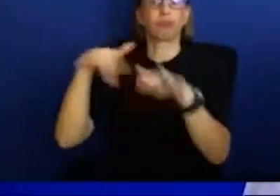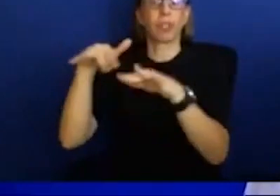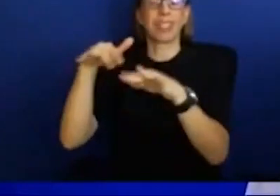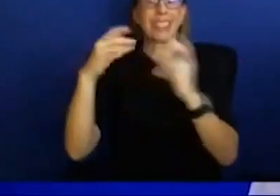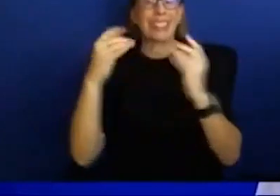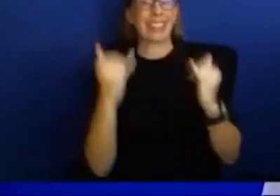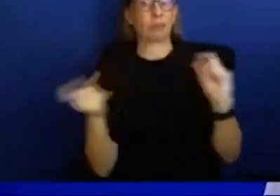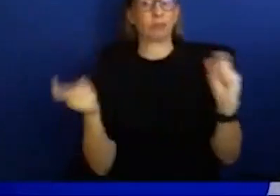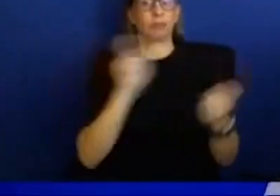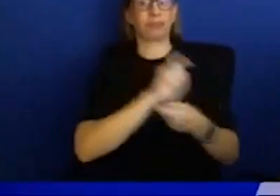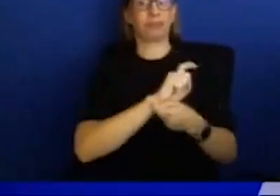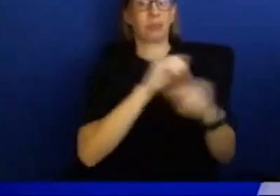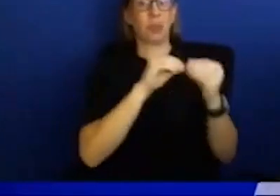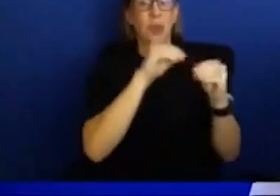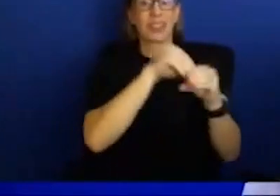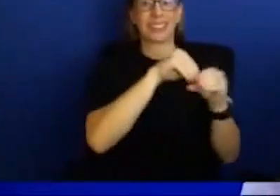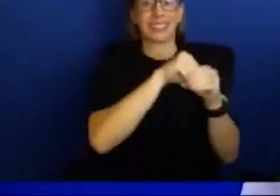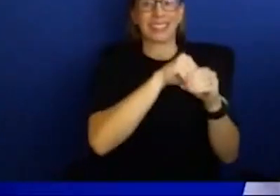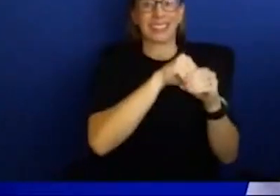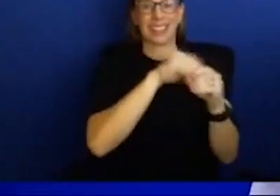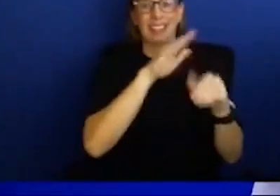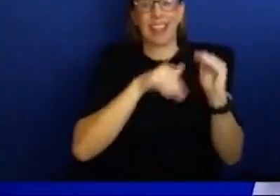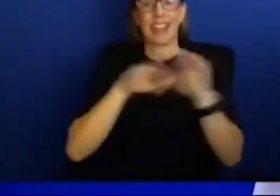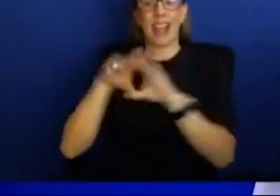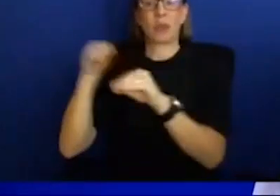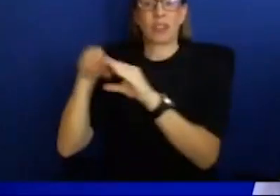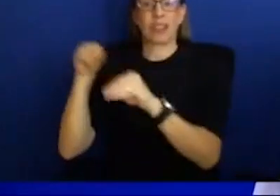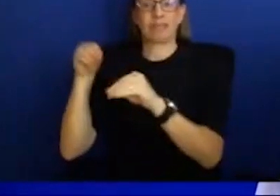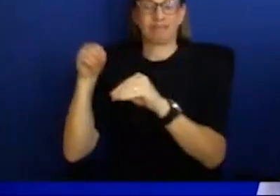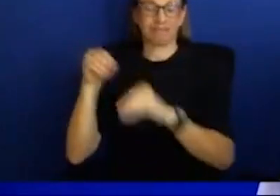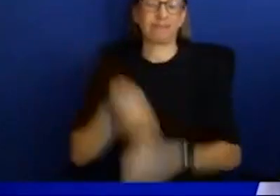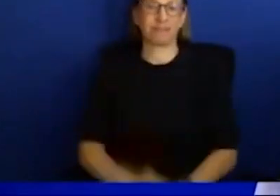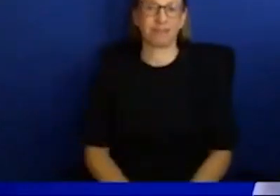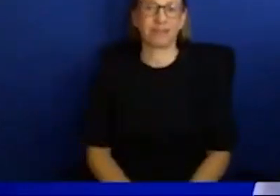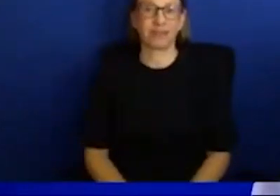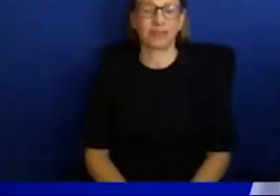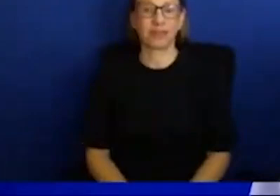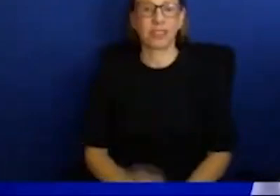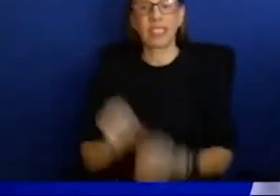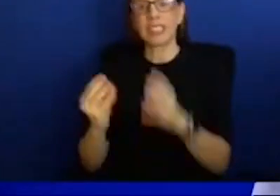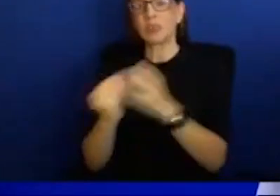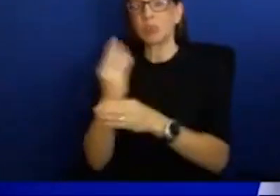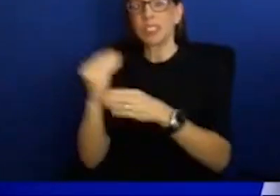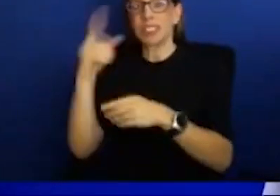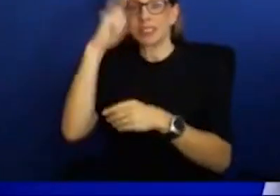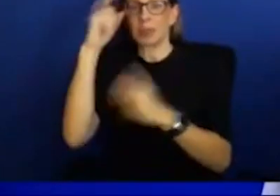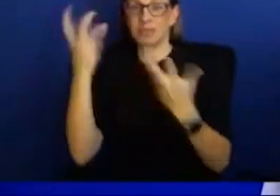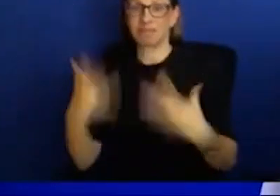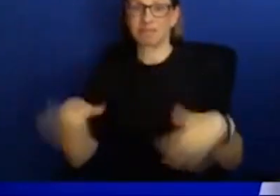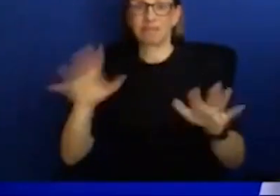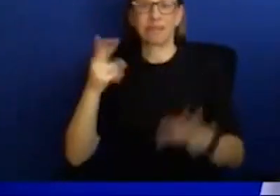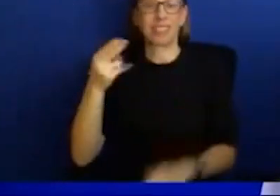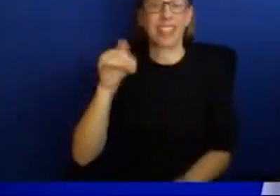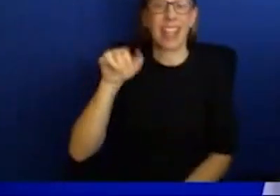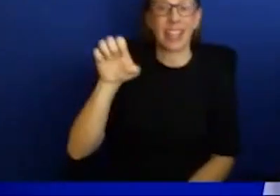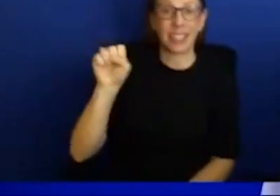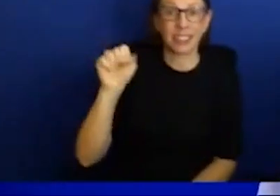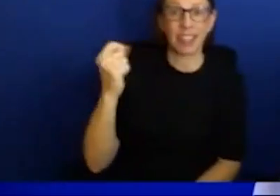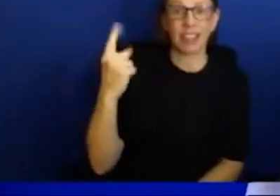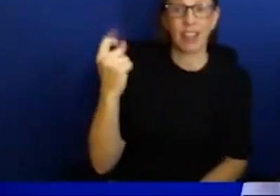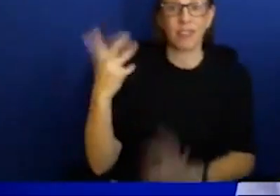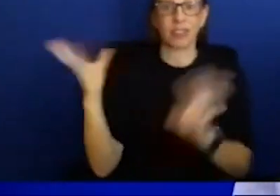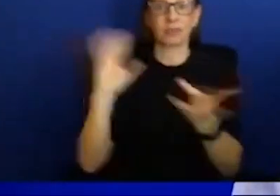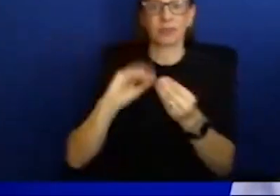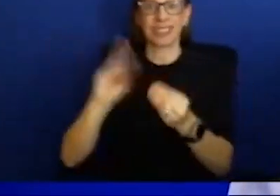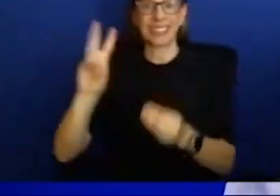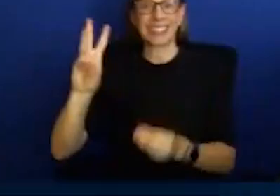indoors than they are outdoors, as they have been able to do in the spring and through the summer. Hays also has 11 total patients, 6 active and 5 in